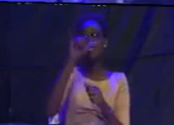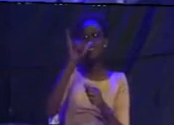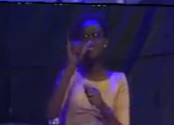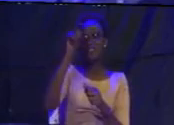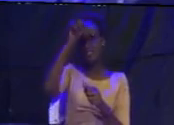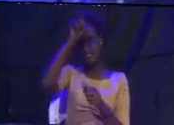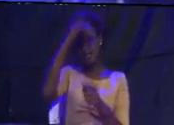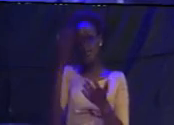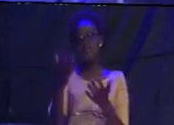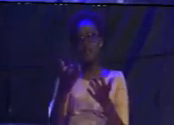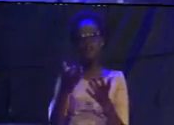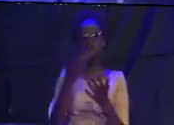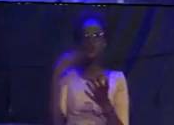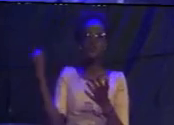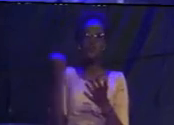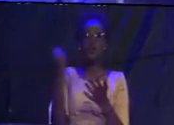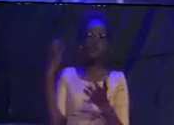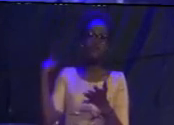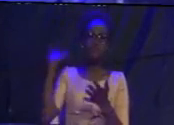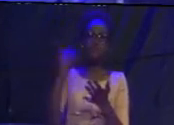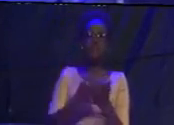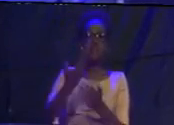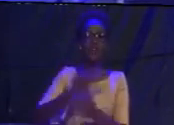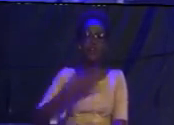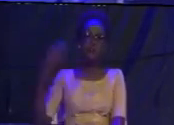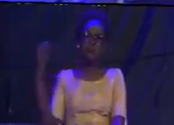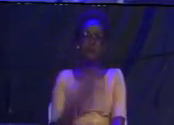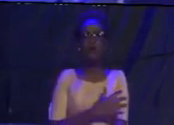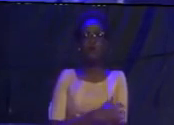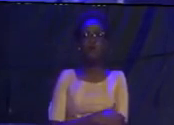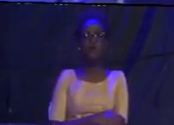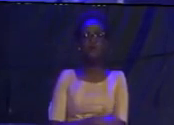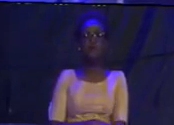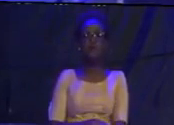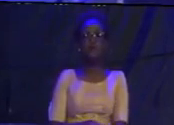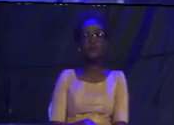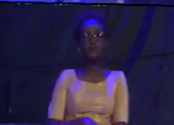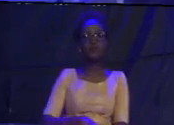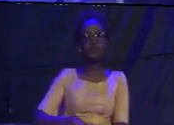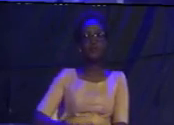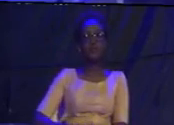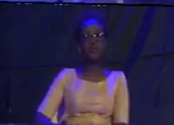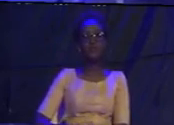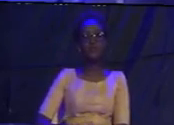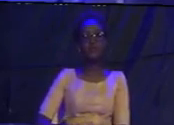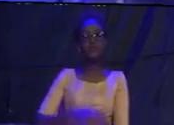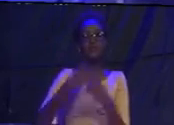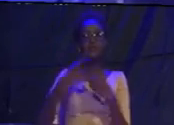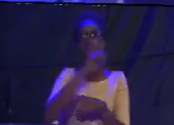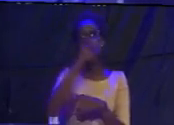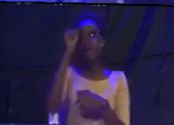powerful. It was powerful. They were prominent. They had a word in the world